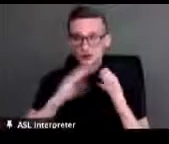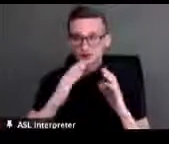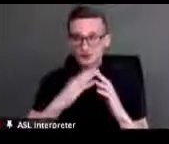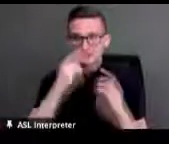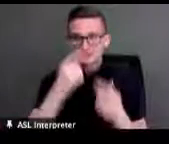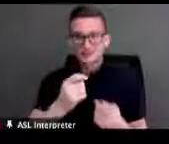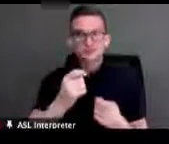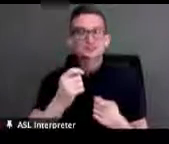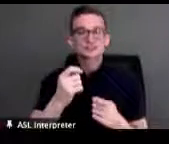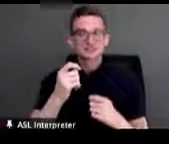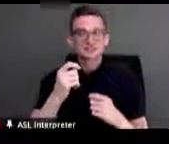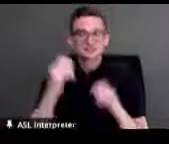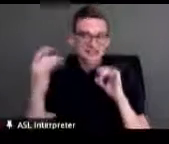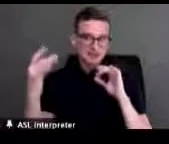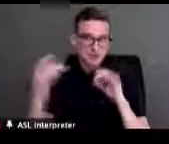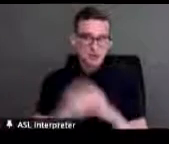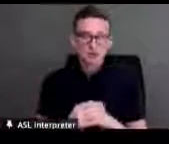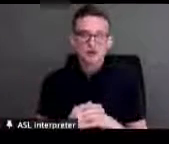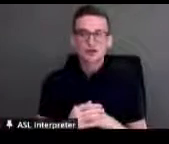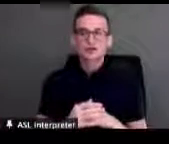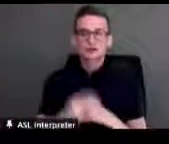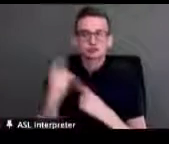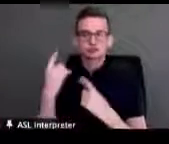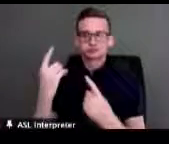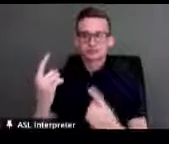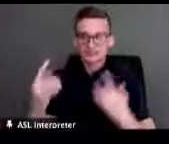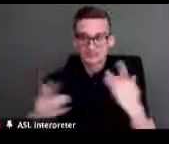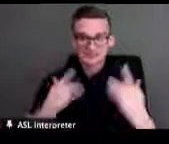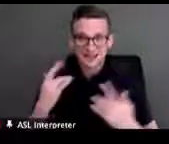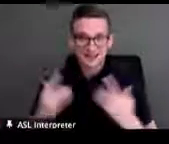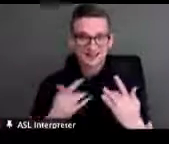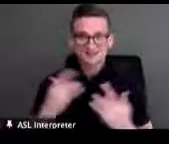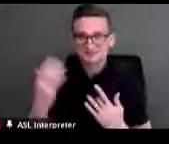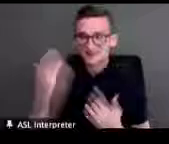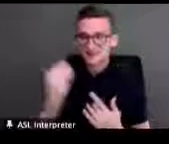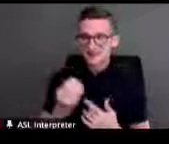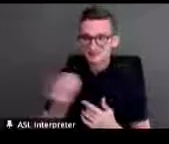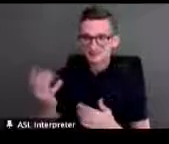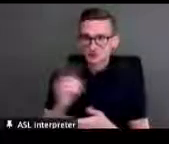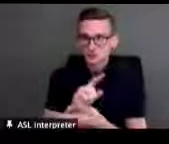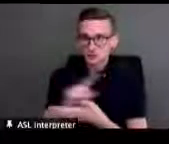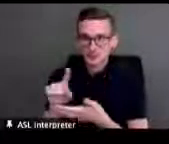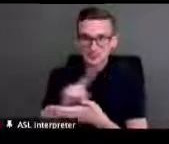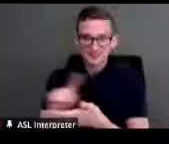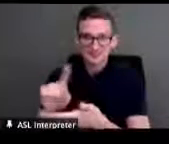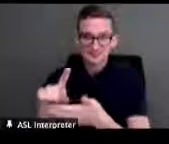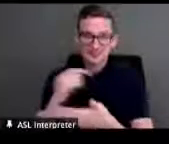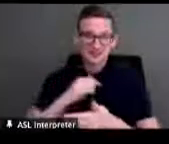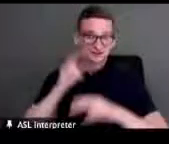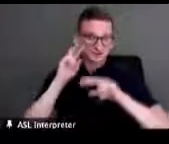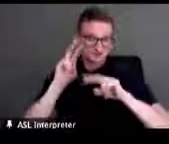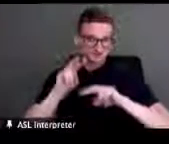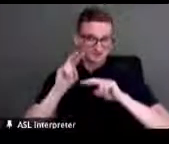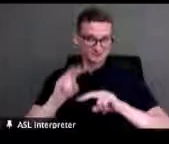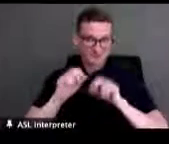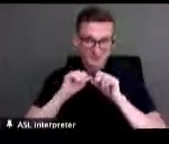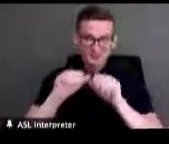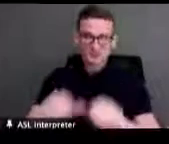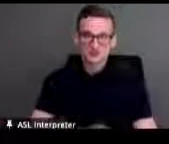input. It's been a very exciting run over the last few weeks, and I'm looking forward to it continuing. Thank